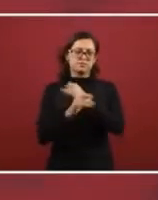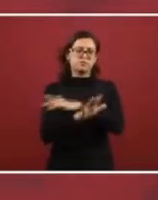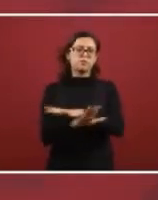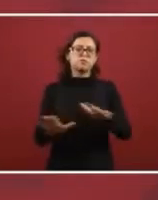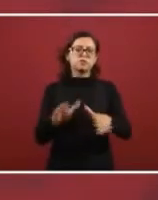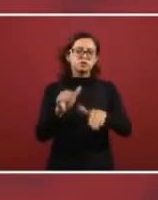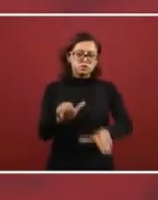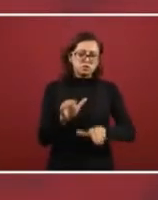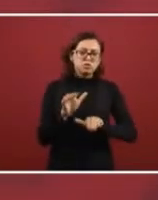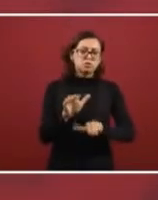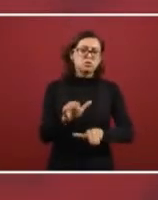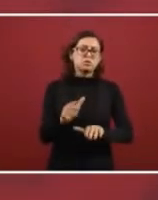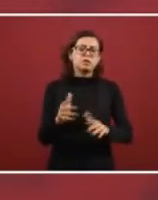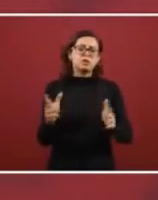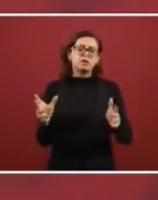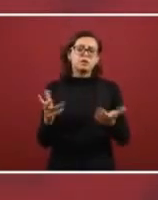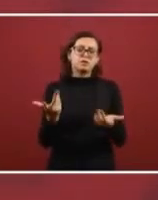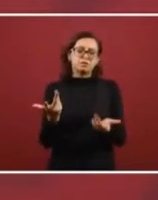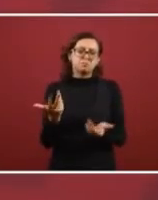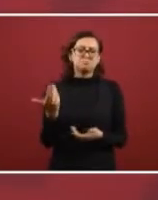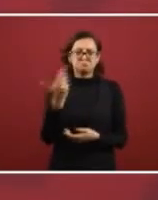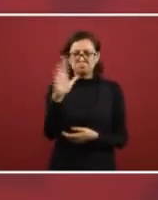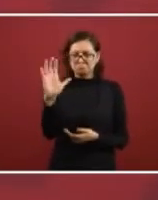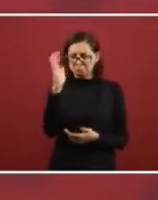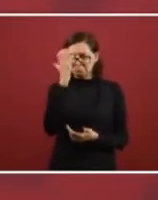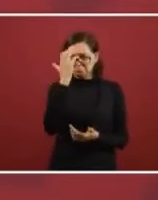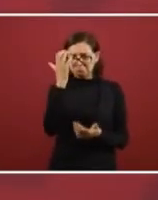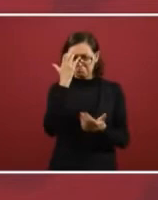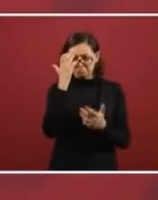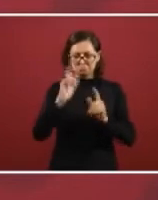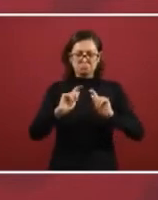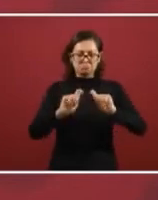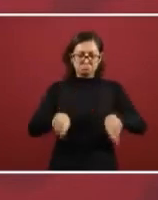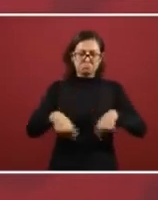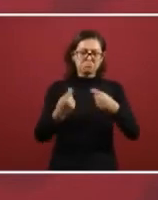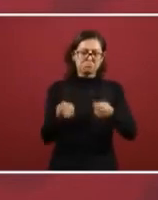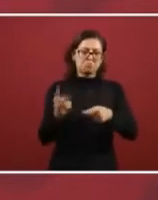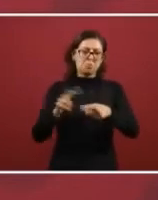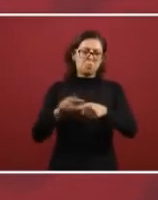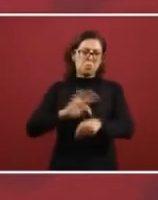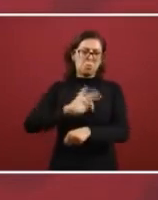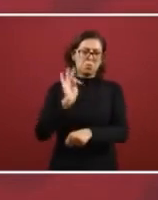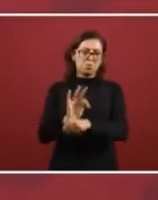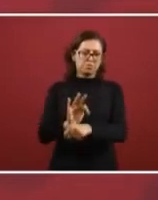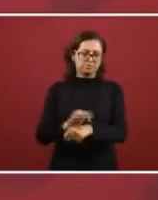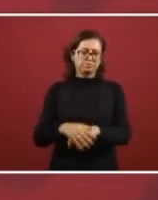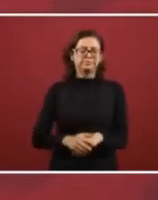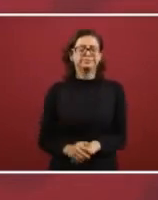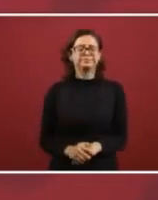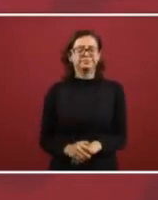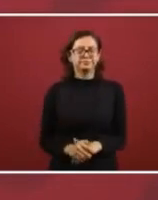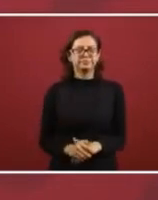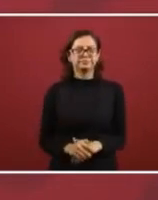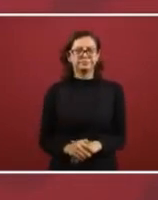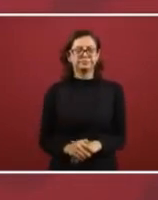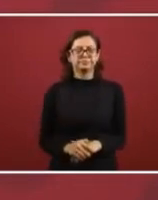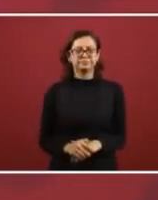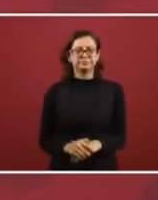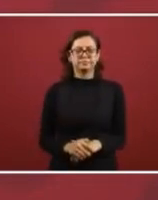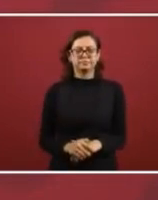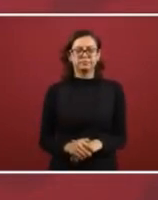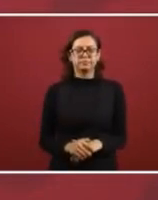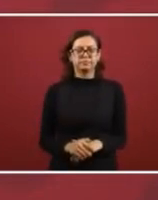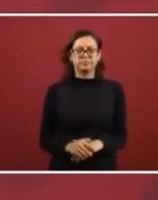who will be receiving the recognitions to attend civil